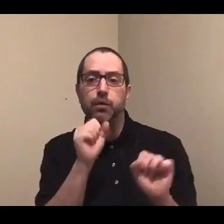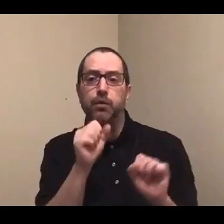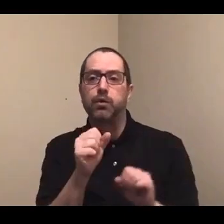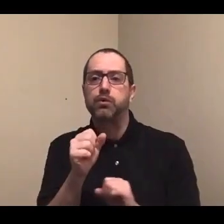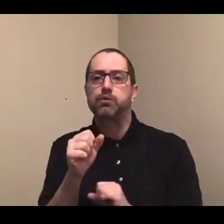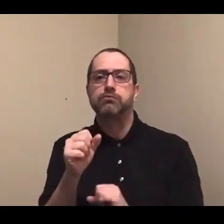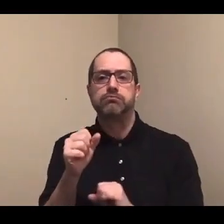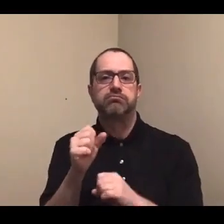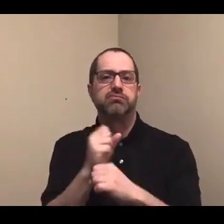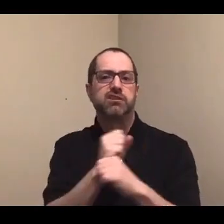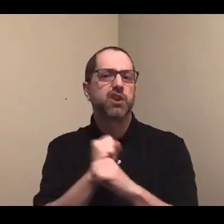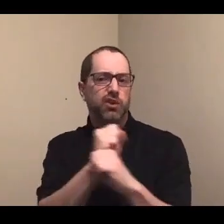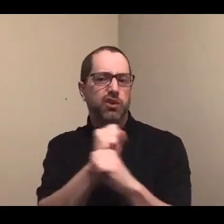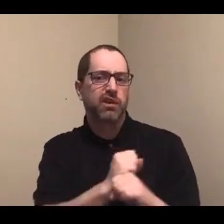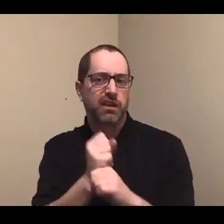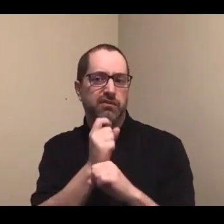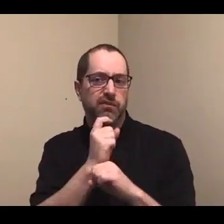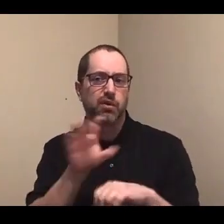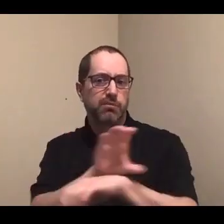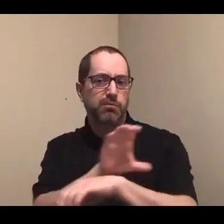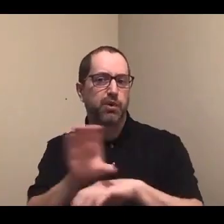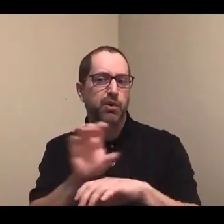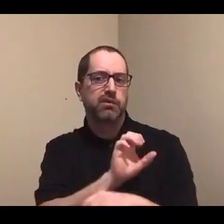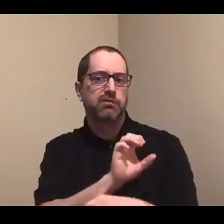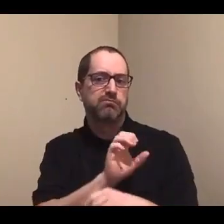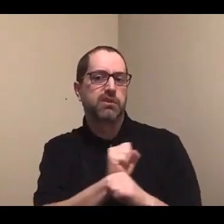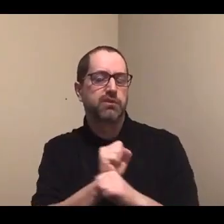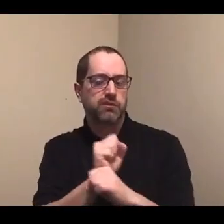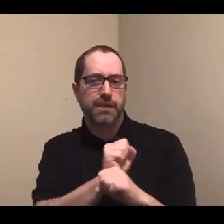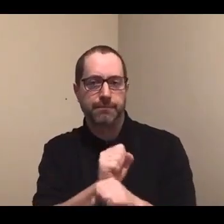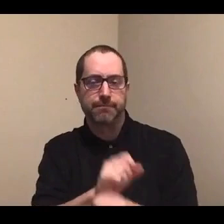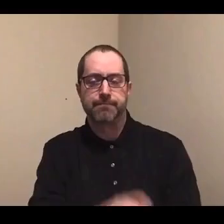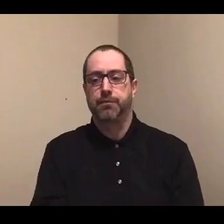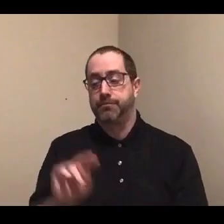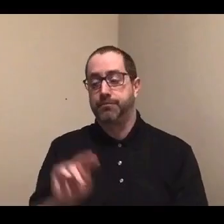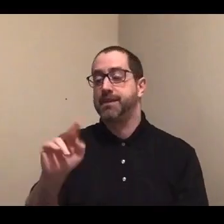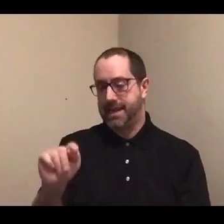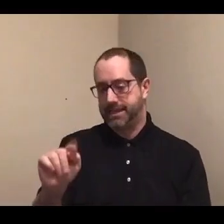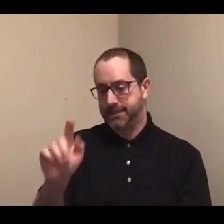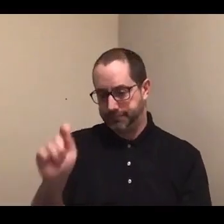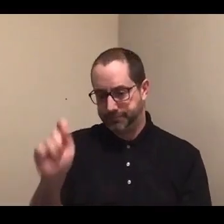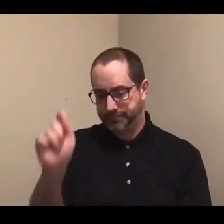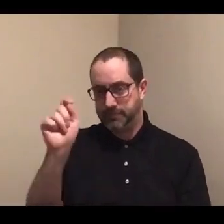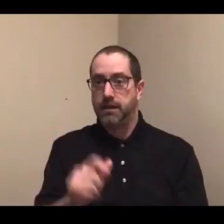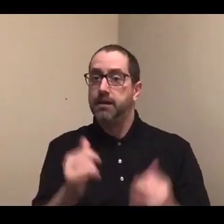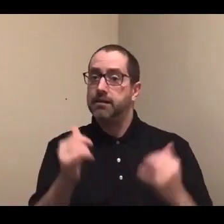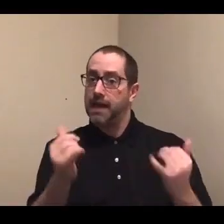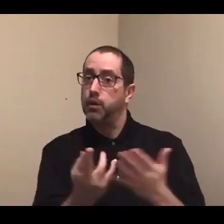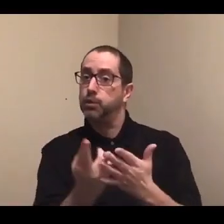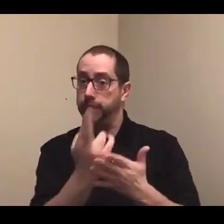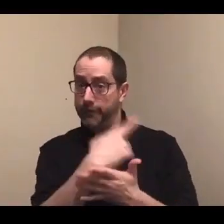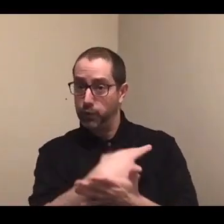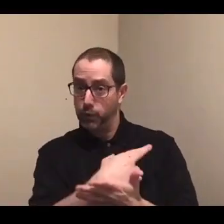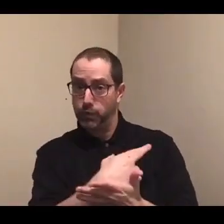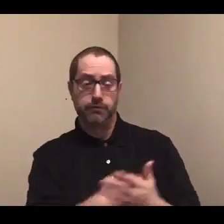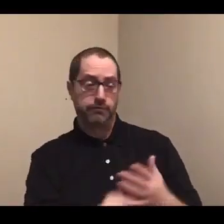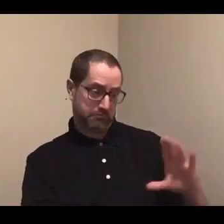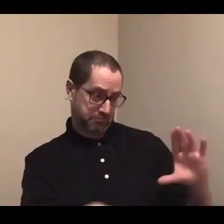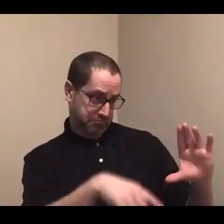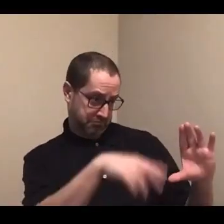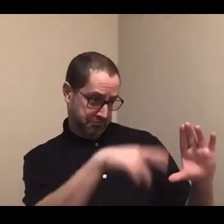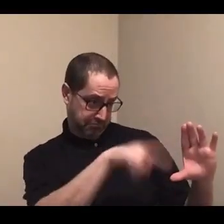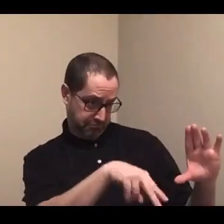And now it brings me to reviewing my appointment information. So I am just going to take a quick glance over my information that I've